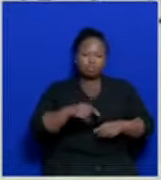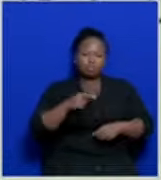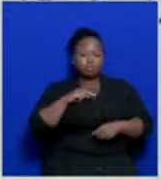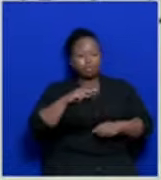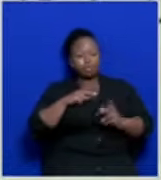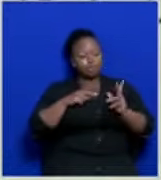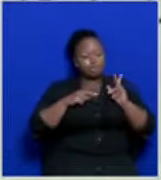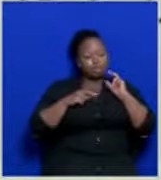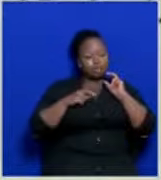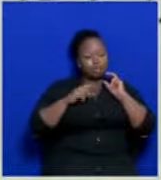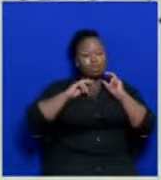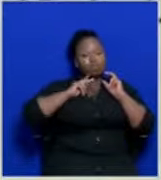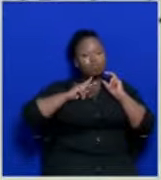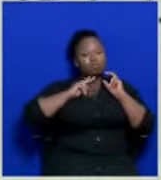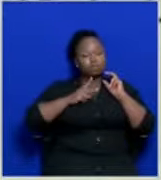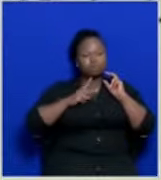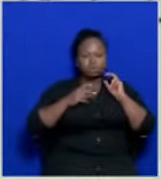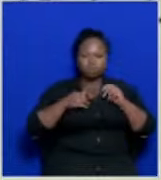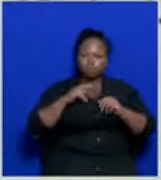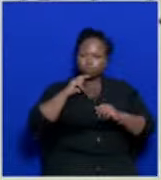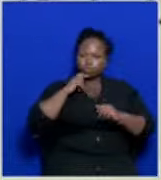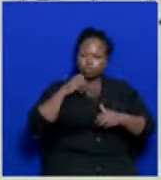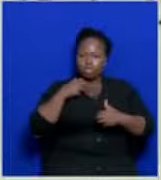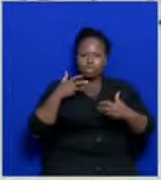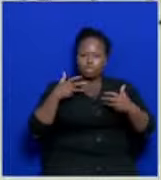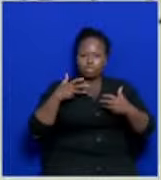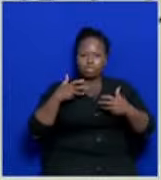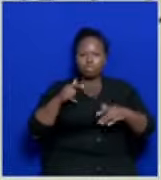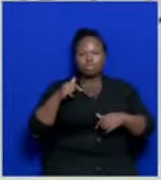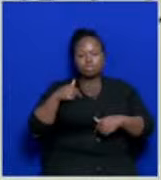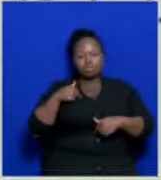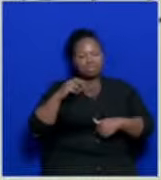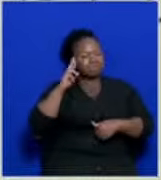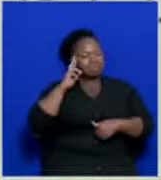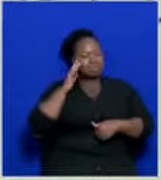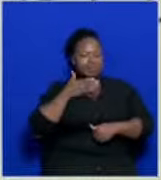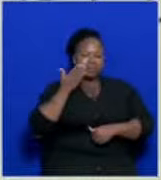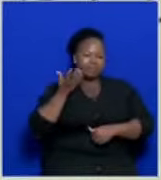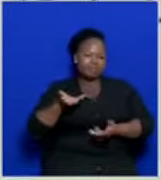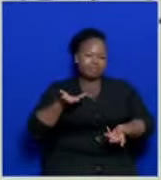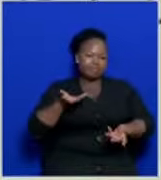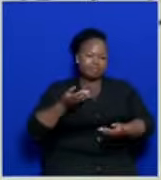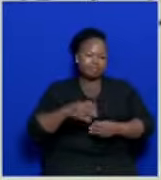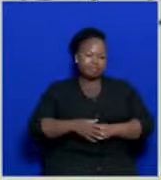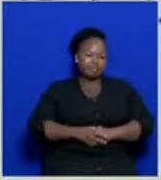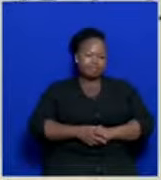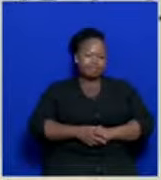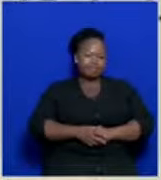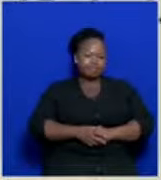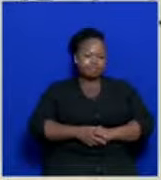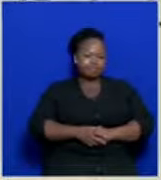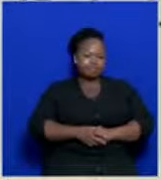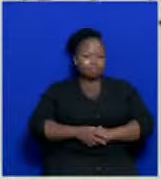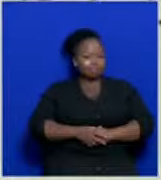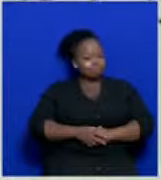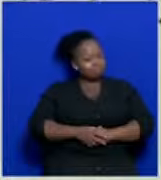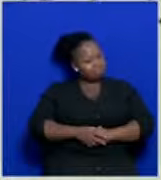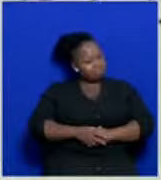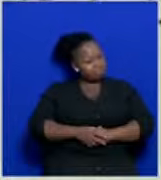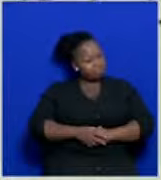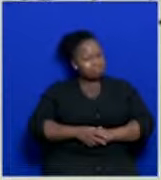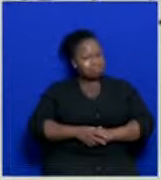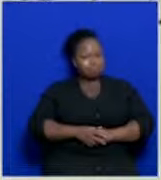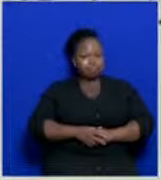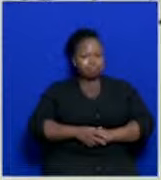voice note that I can't remember what was all about. I must say, though, that given the different